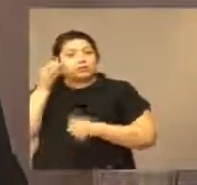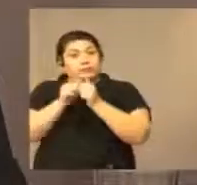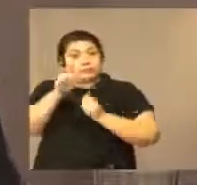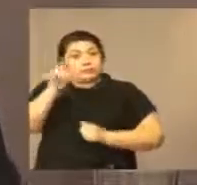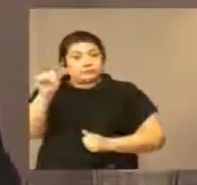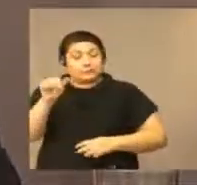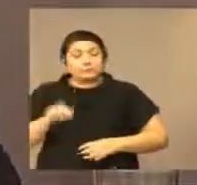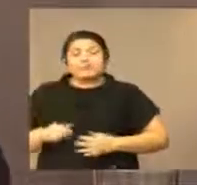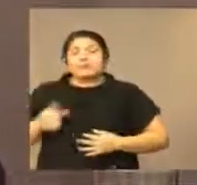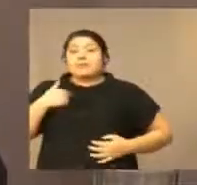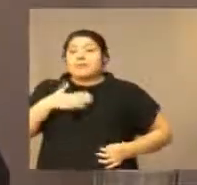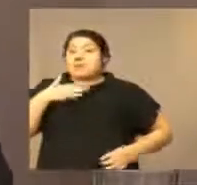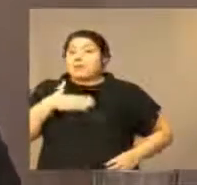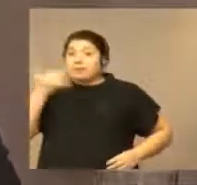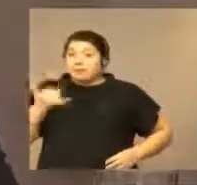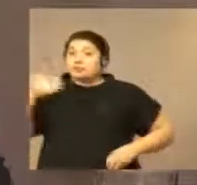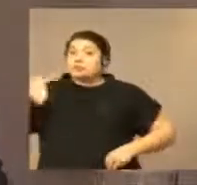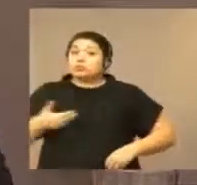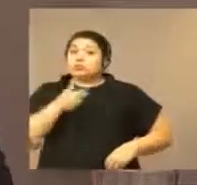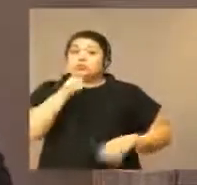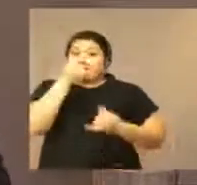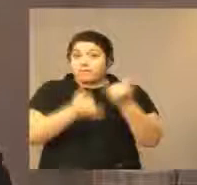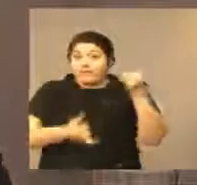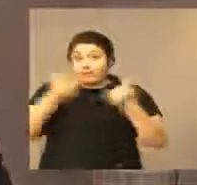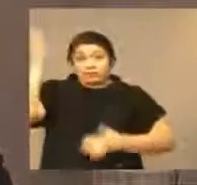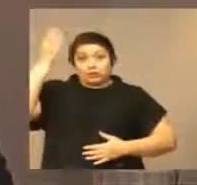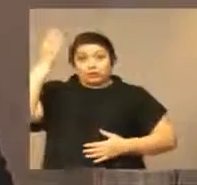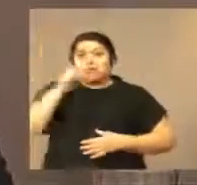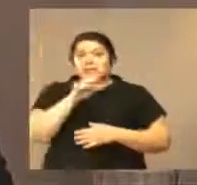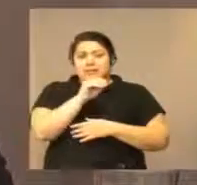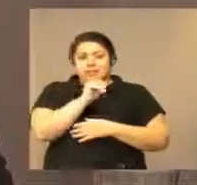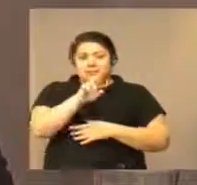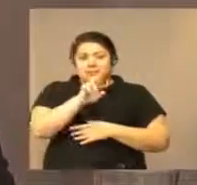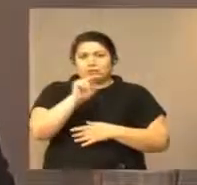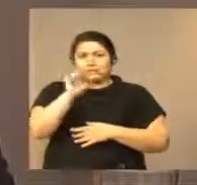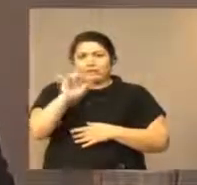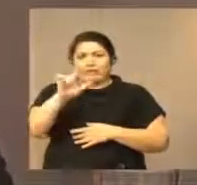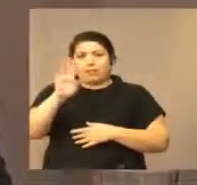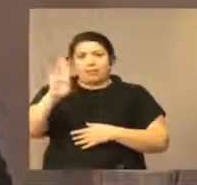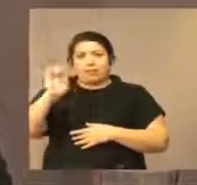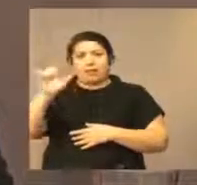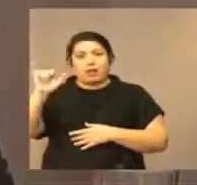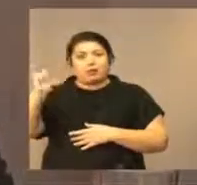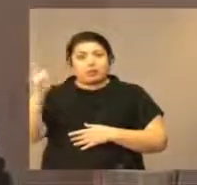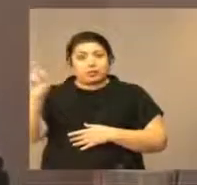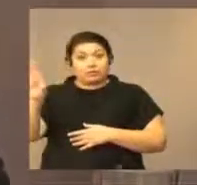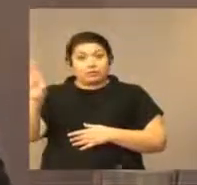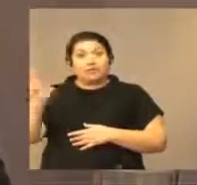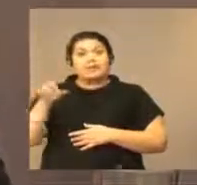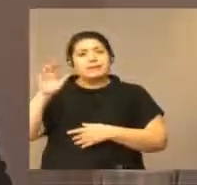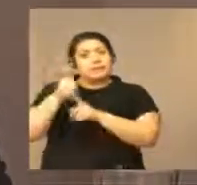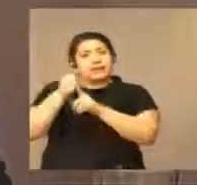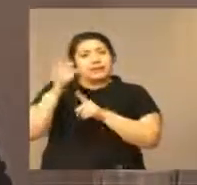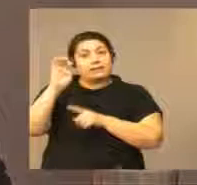I'm pleased to introduce our final speaker for the day, who is Mr. Neil Belanger, Executive Director of the